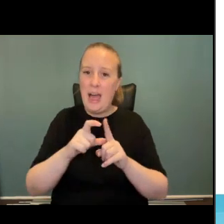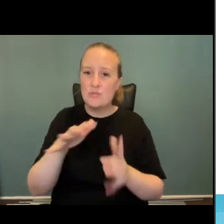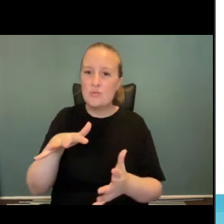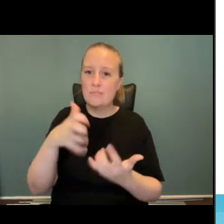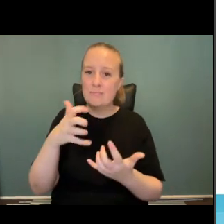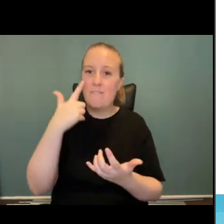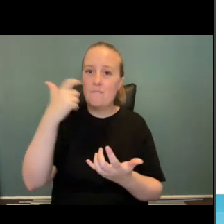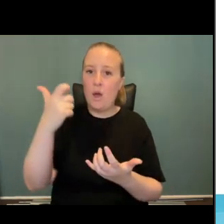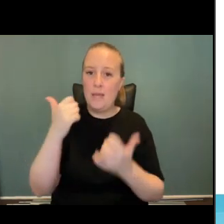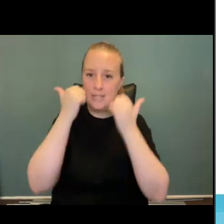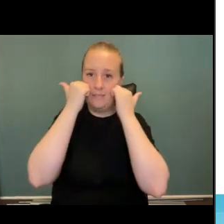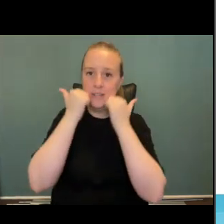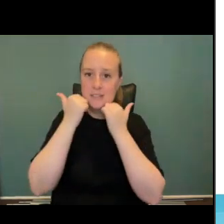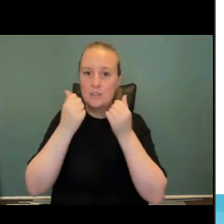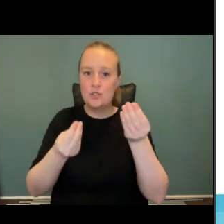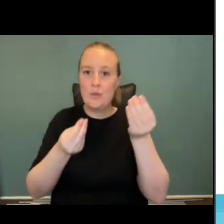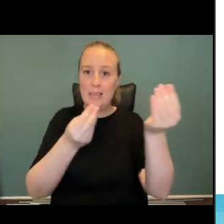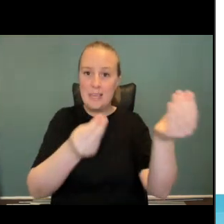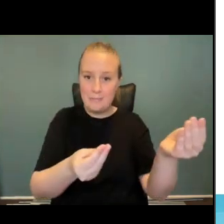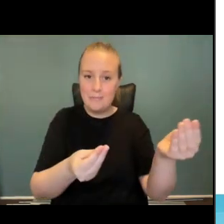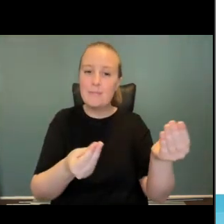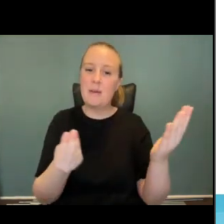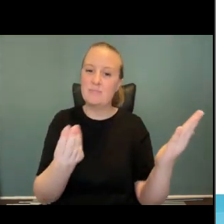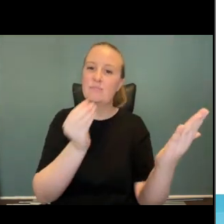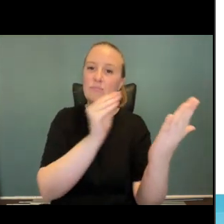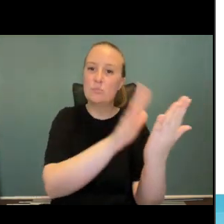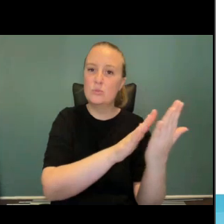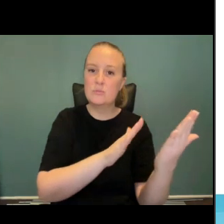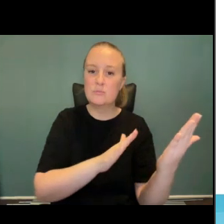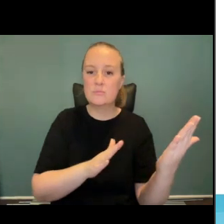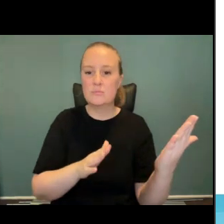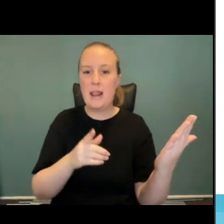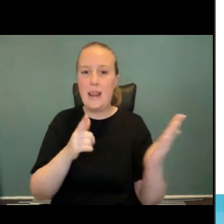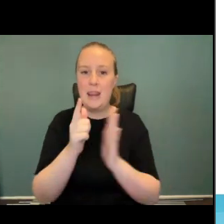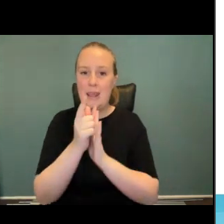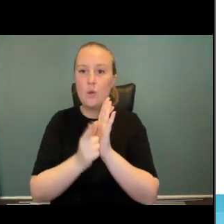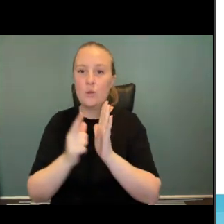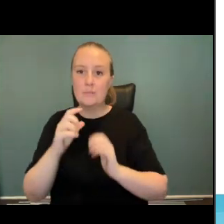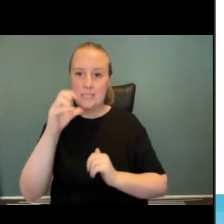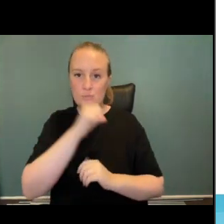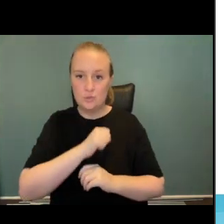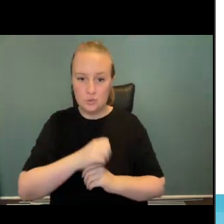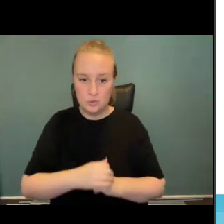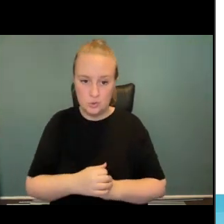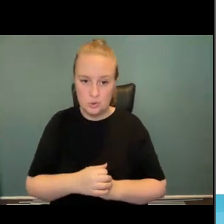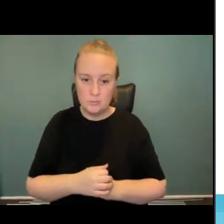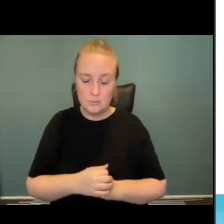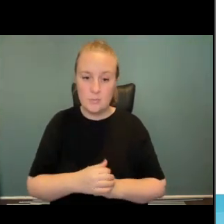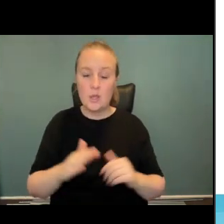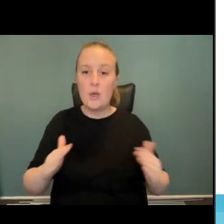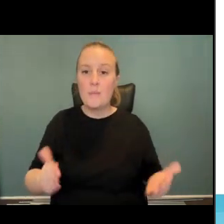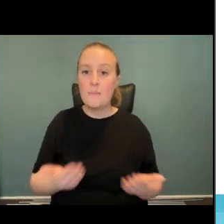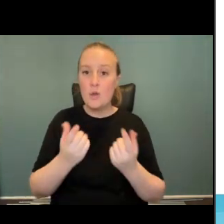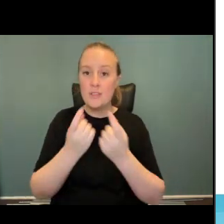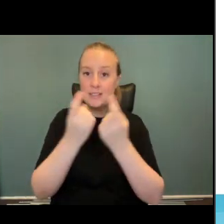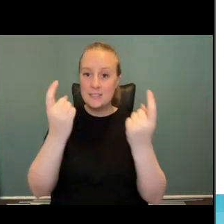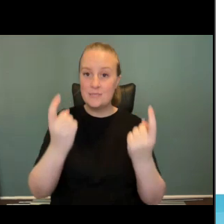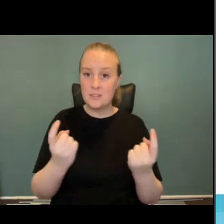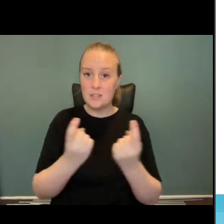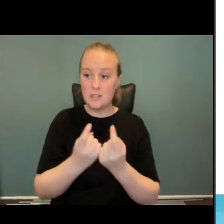put it there. So that is a legal presumption. Obviously, the birth registration, the birth certificate, if dad signed the